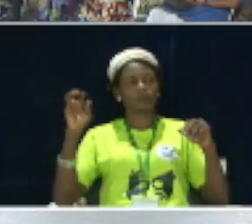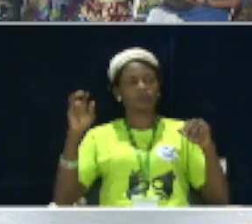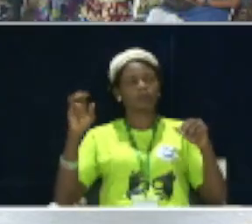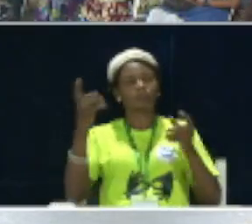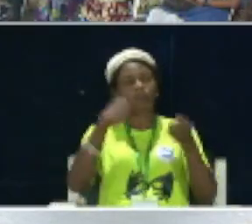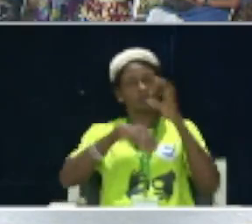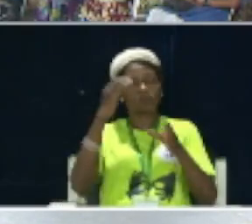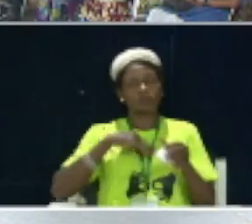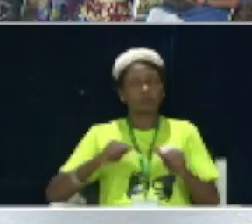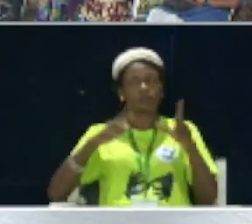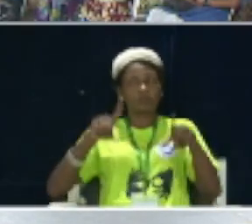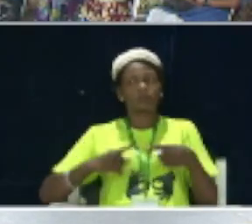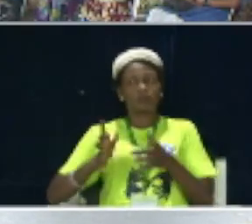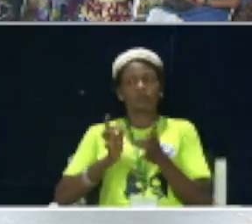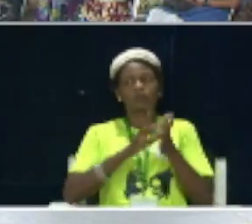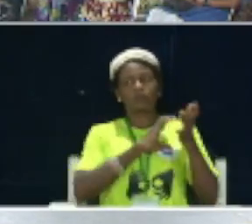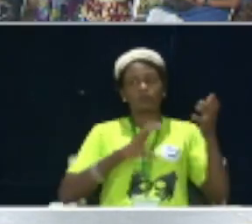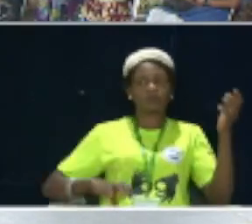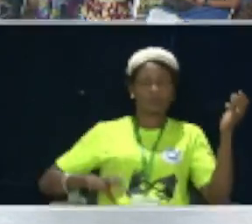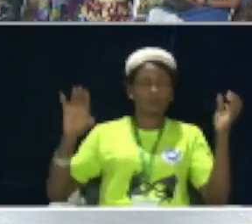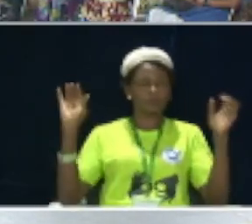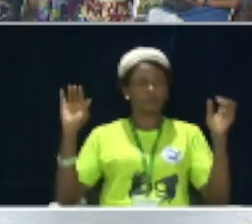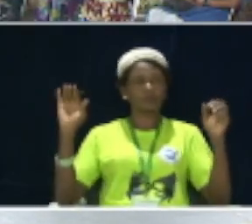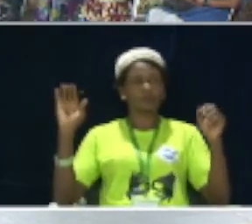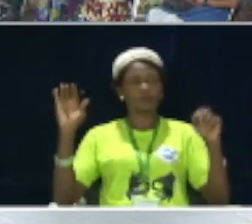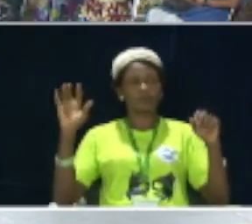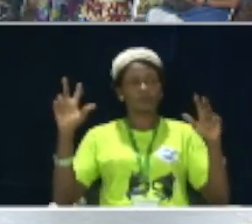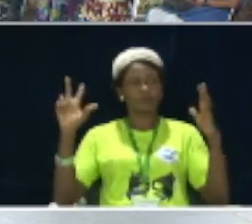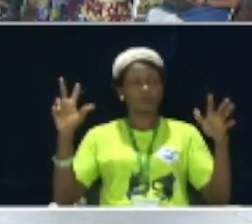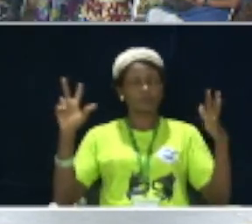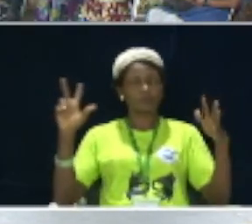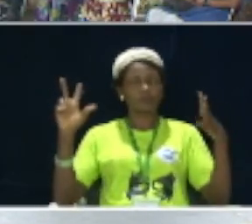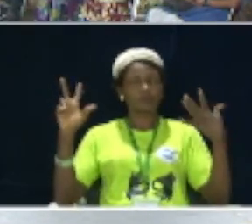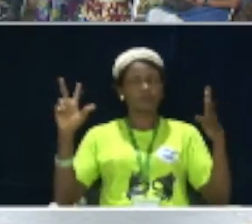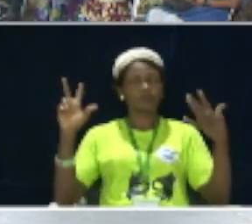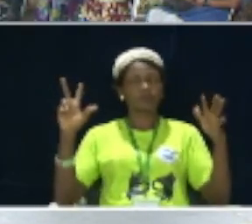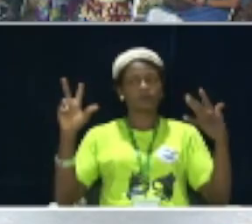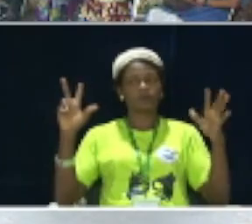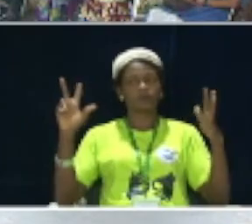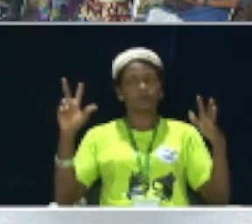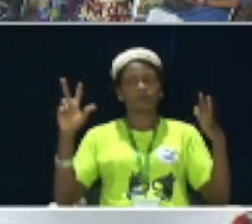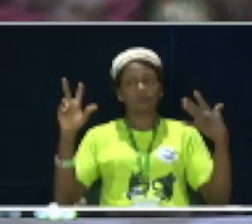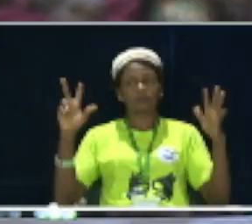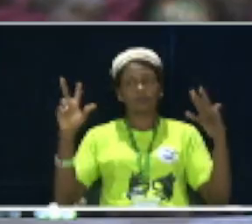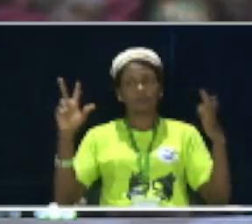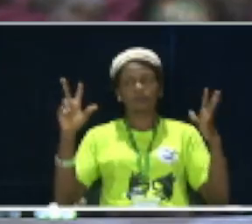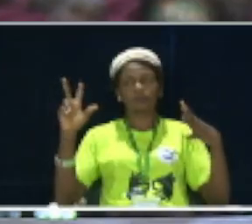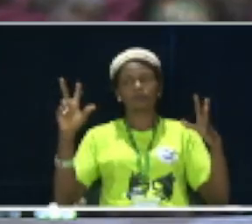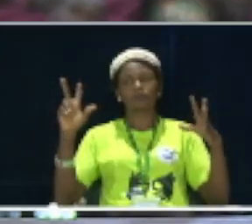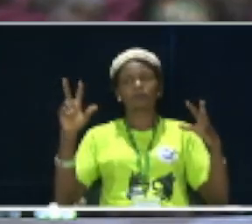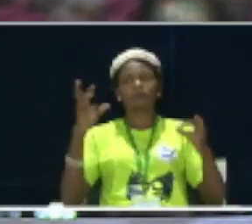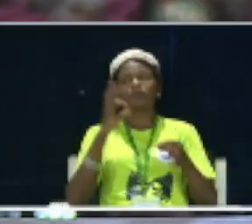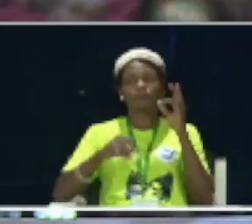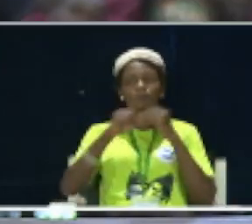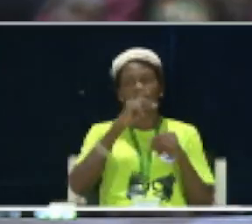viewing centers, stand up and go towards the screen. And if you are listening to me in your house, then stand